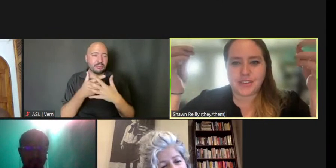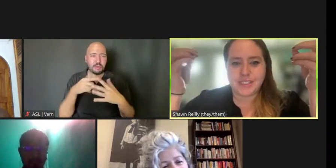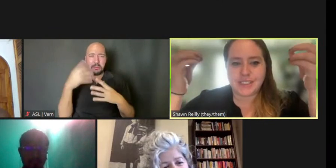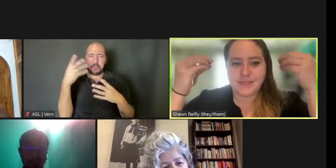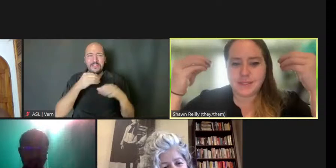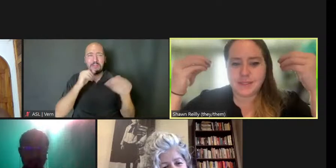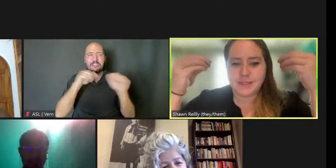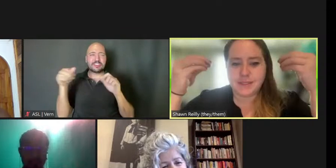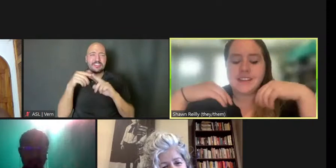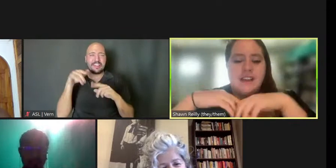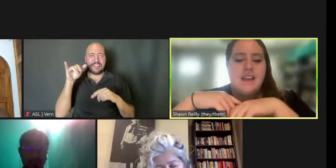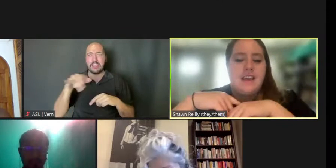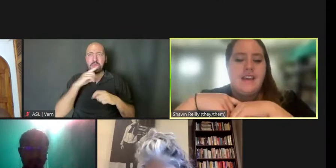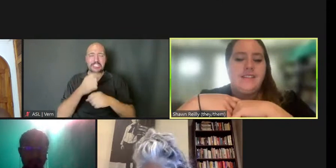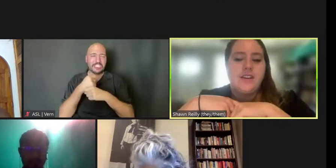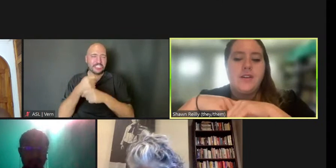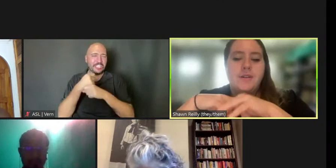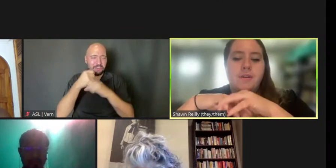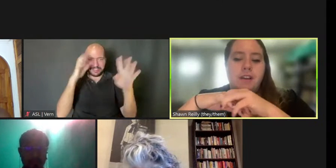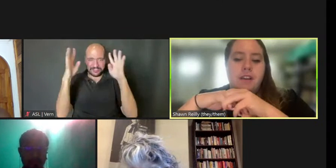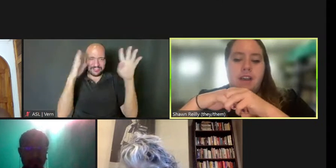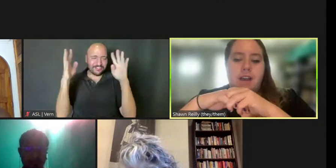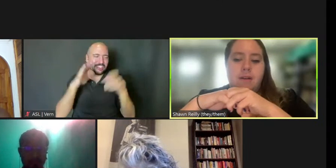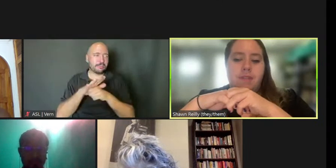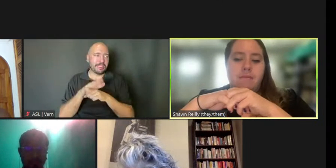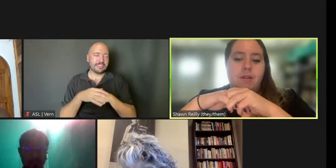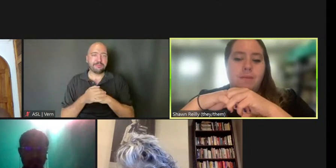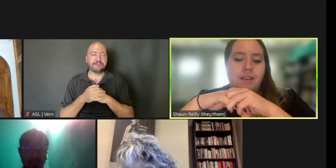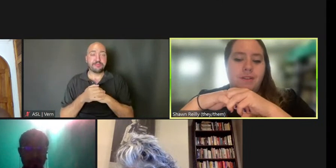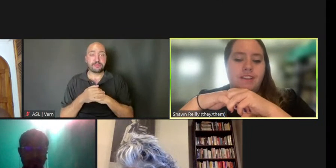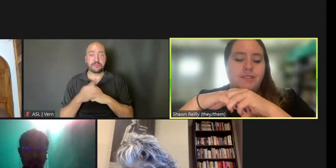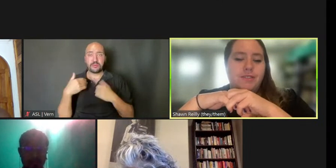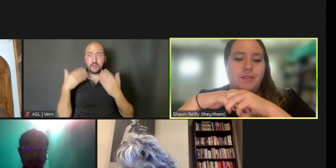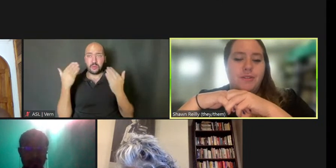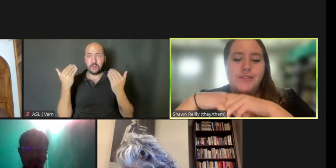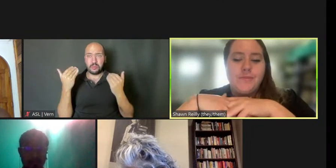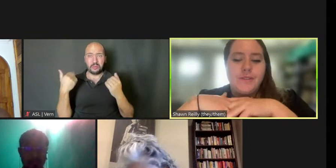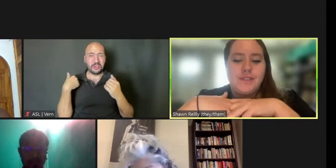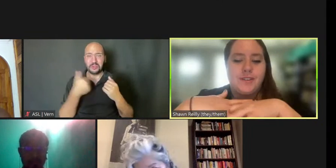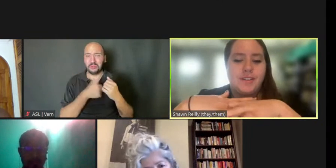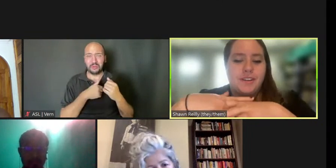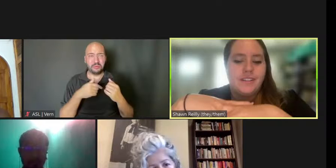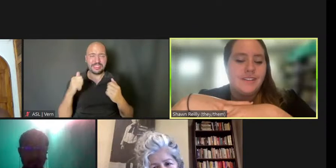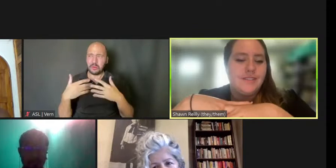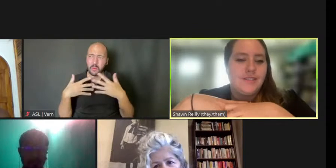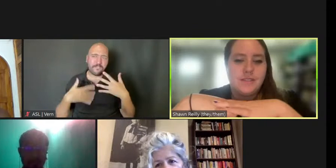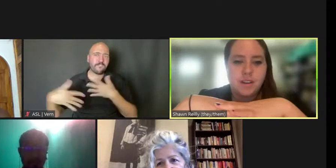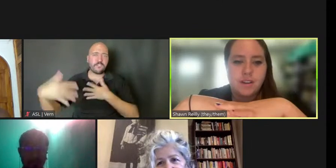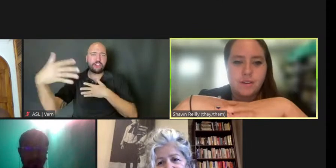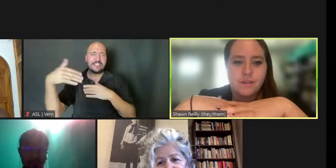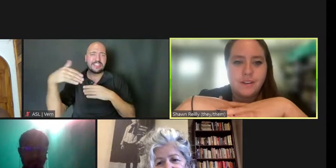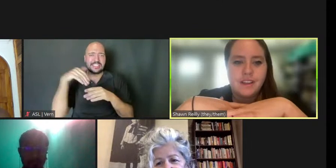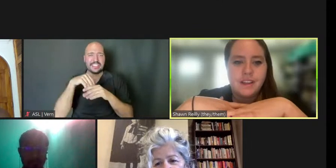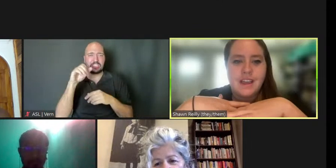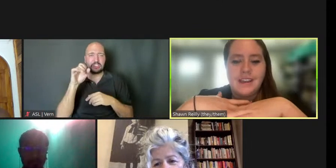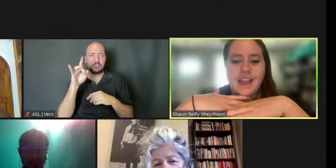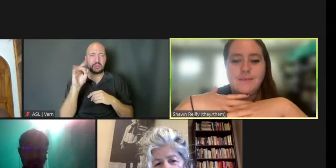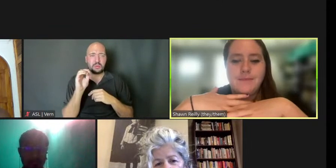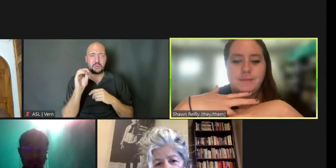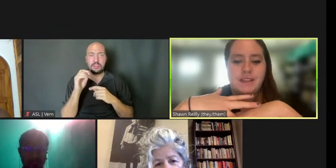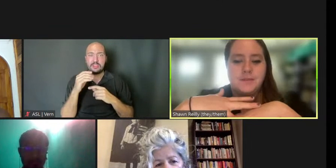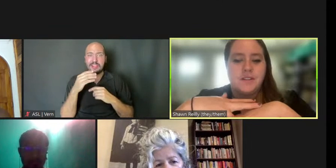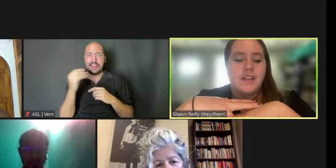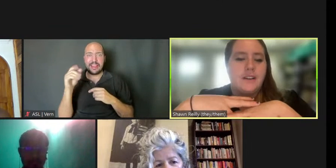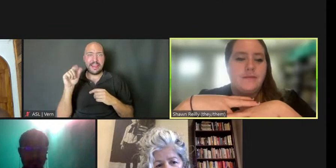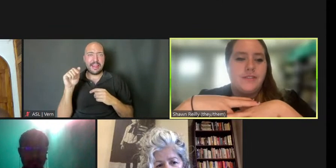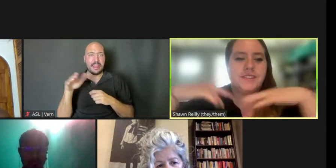really generative space. And so I'm hoping that we can just go so much further, and the studio and